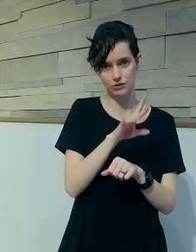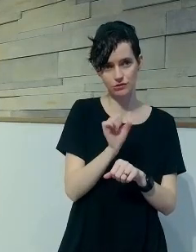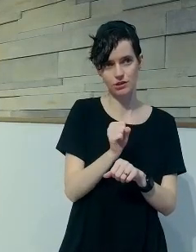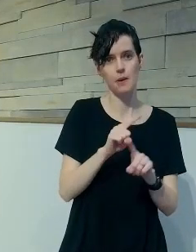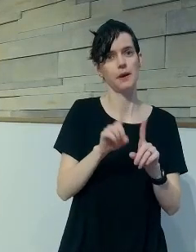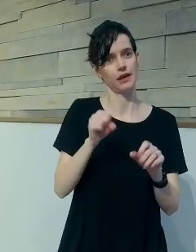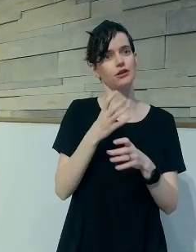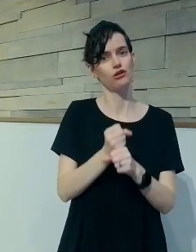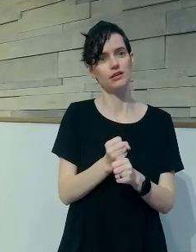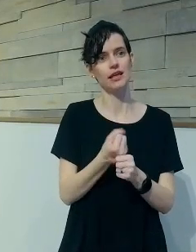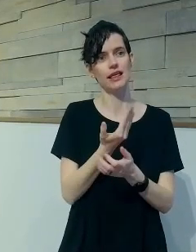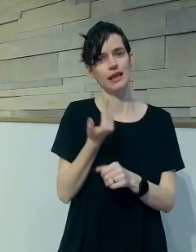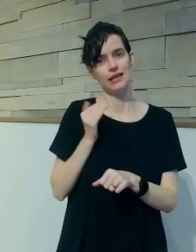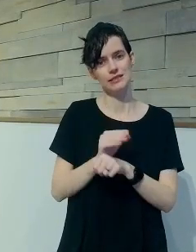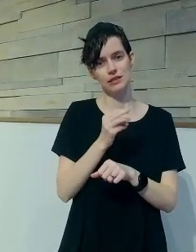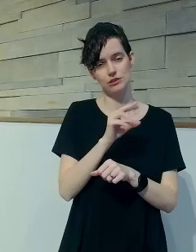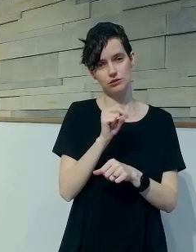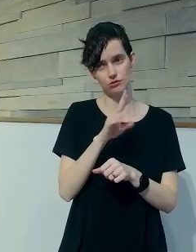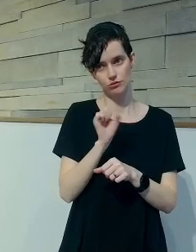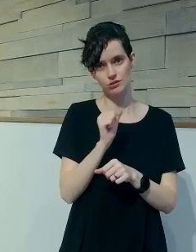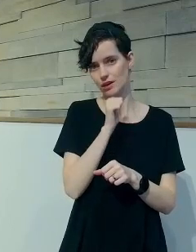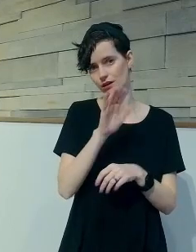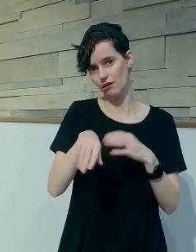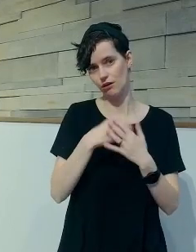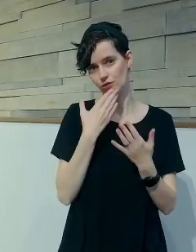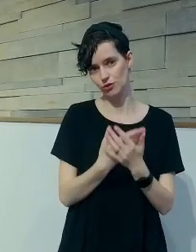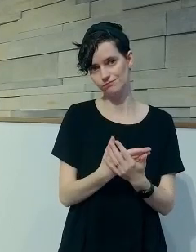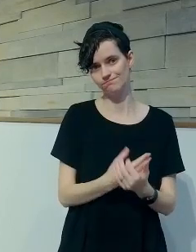but I can trust that last night's news wasn't all good.